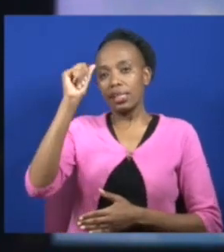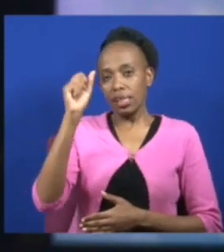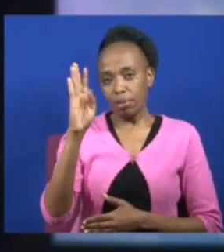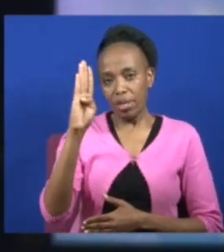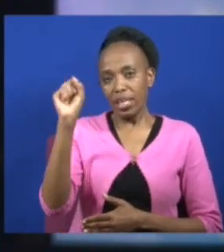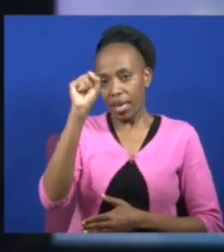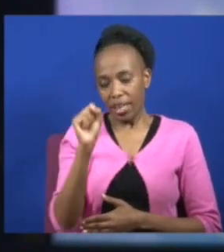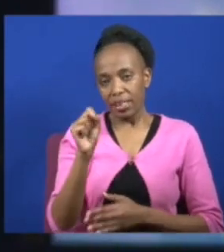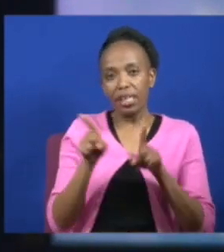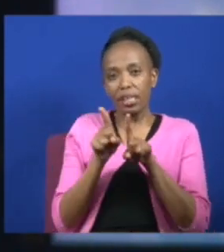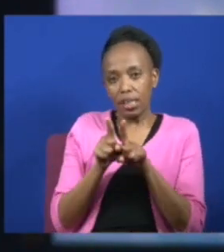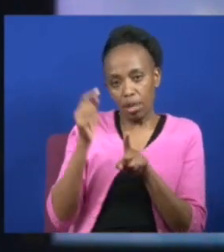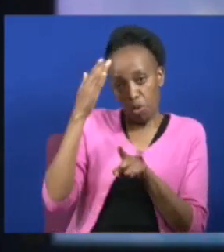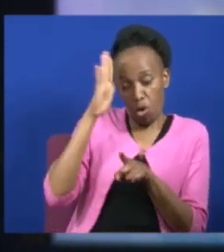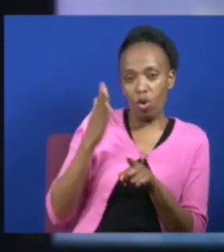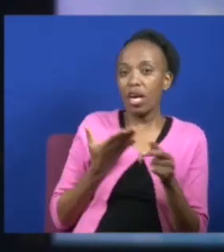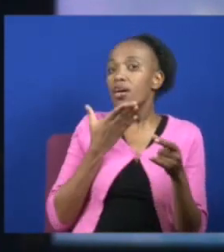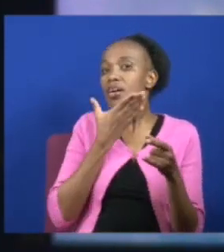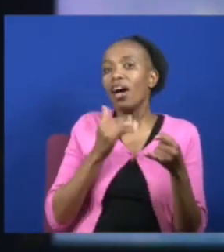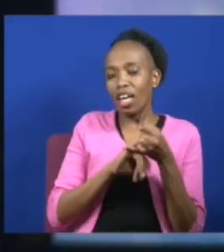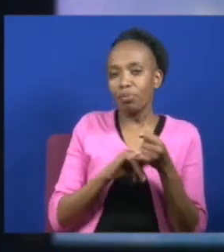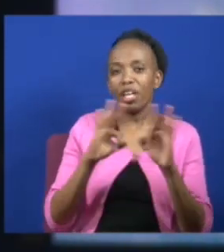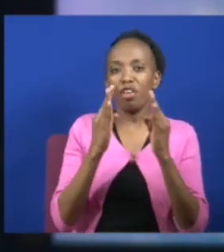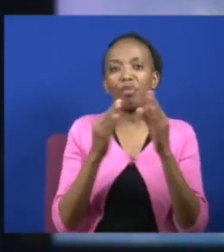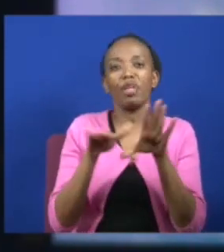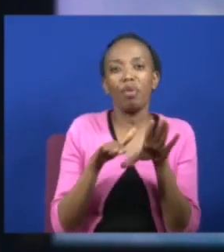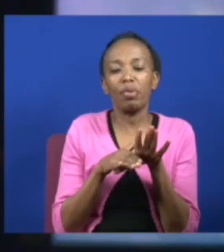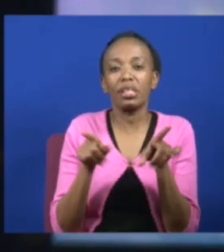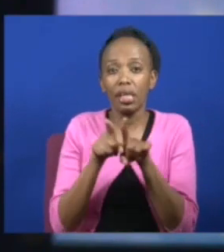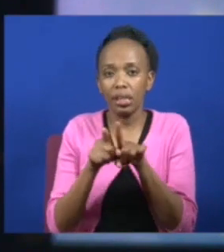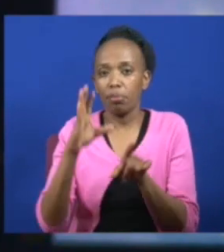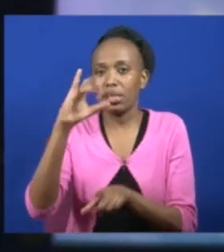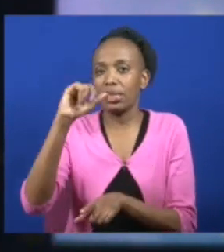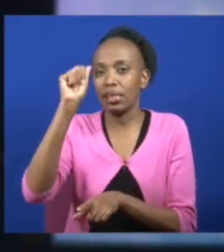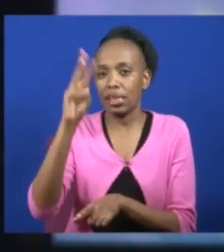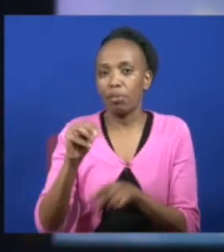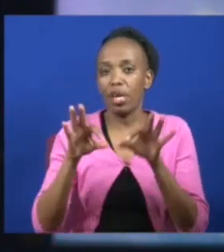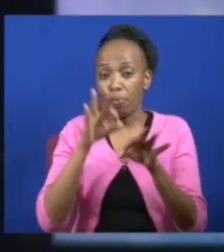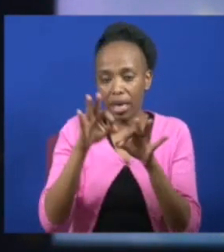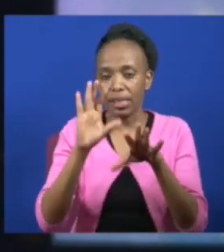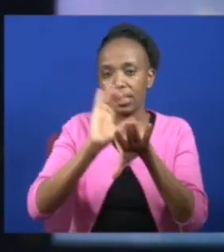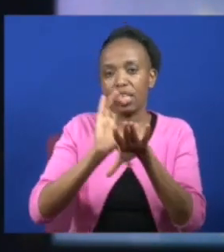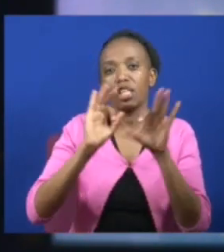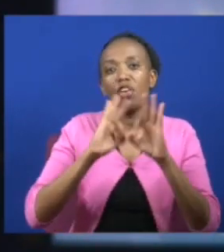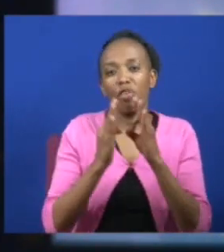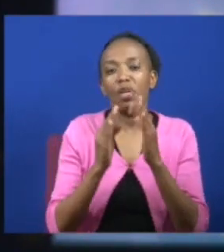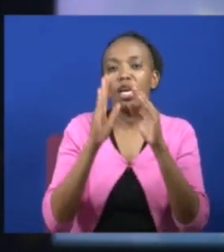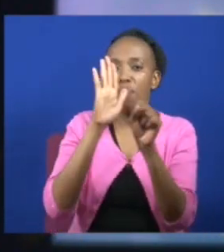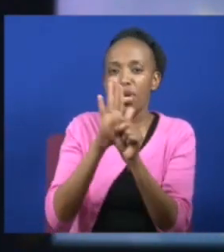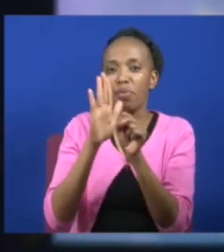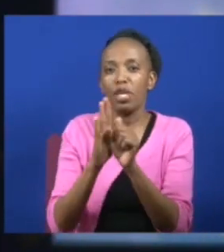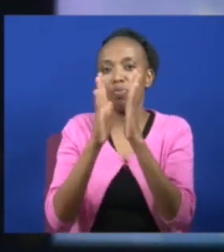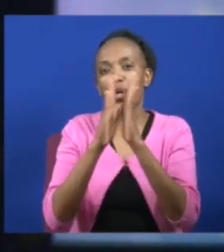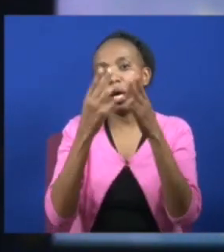Broadcast Service, acknowledge my own husband and family members and the CTEM Embakasi Church family, many prayer partners